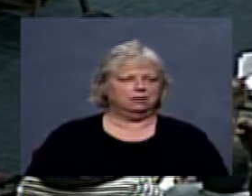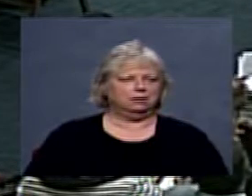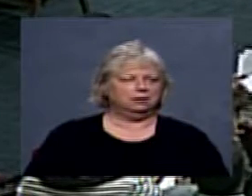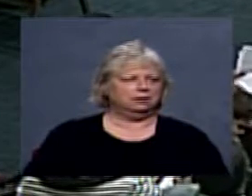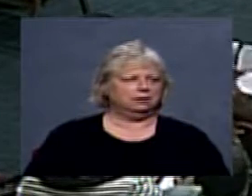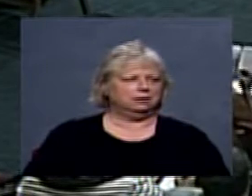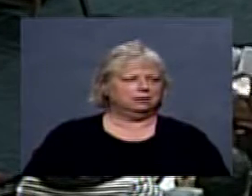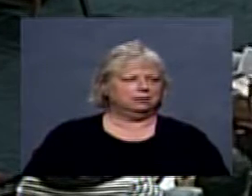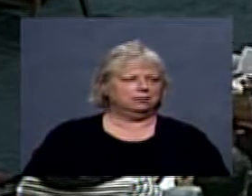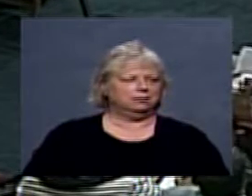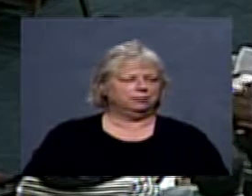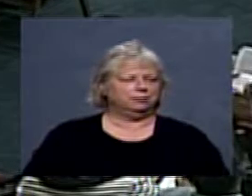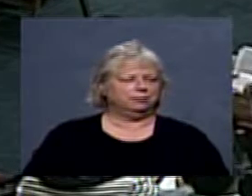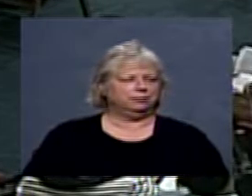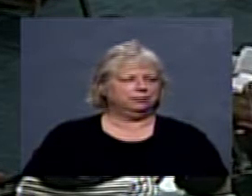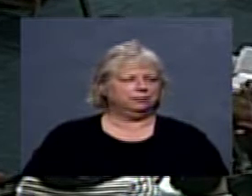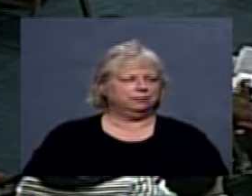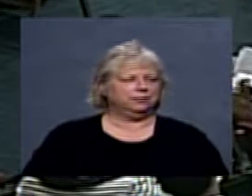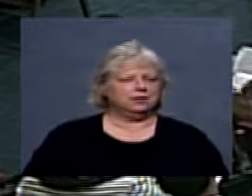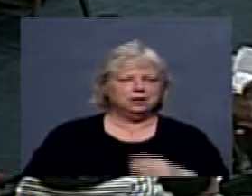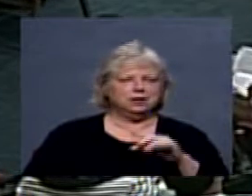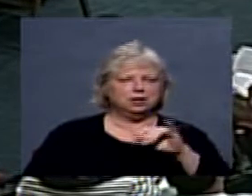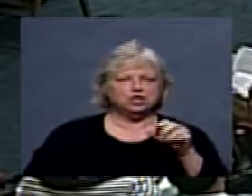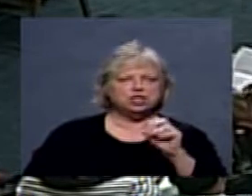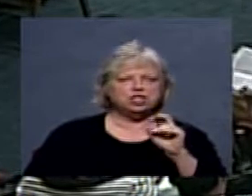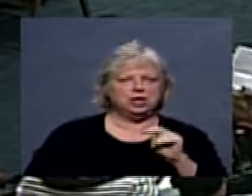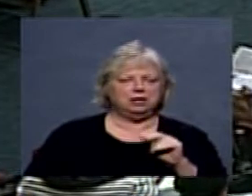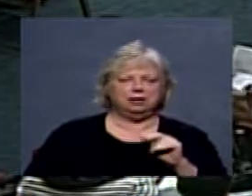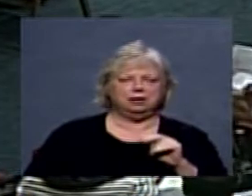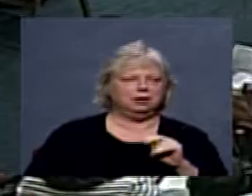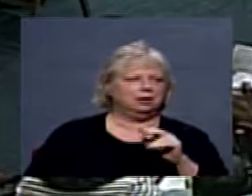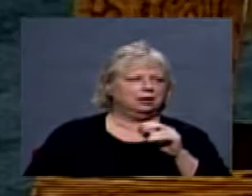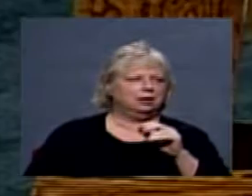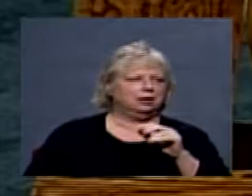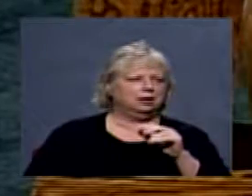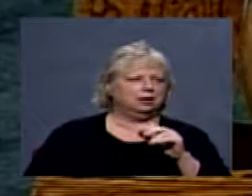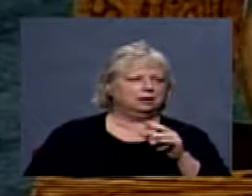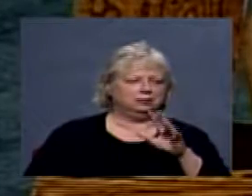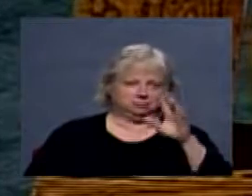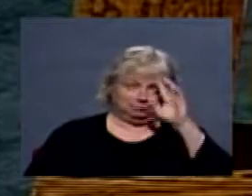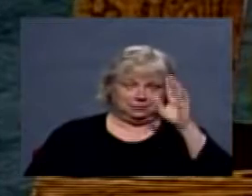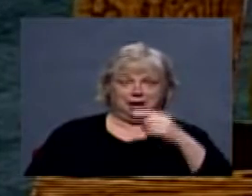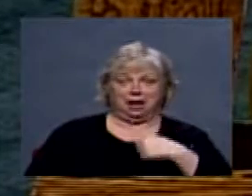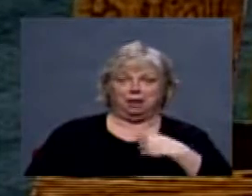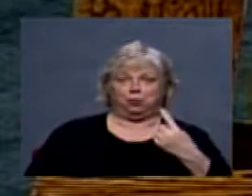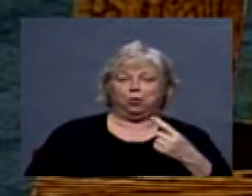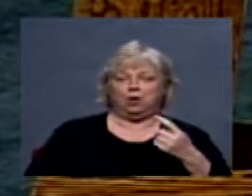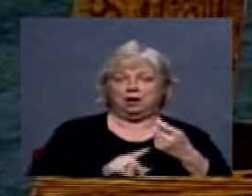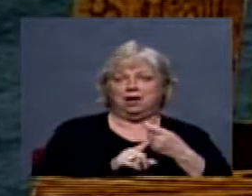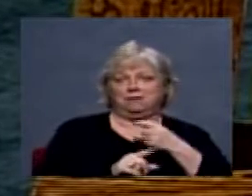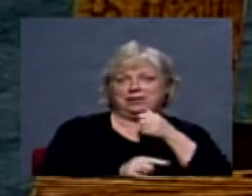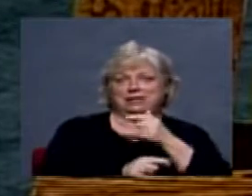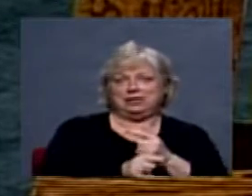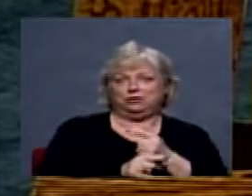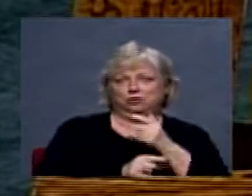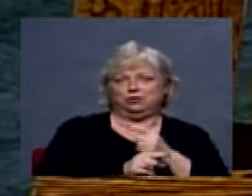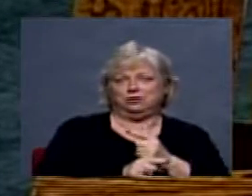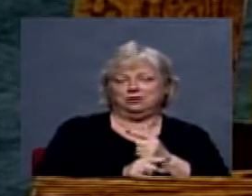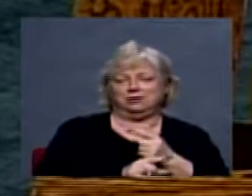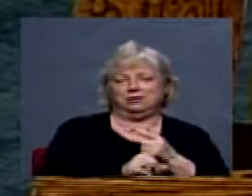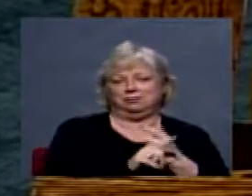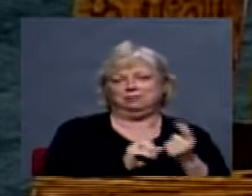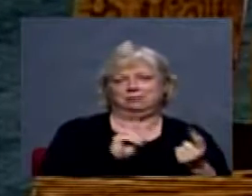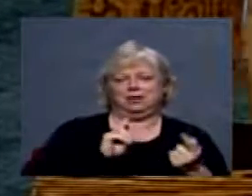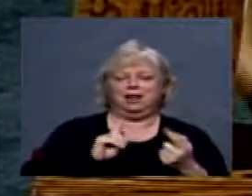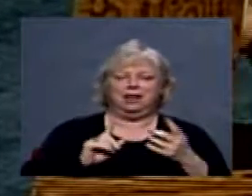Gina Alexander? Jim? Jen? Madam Chairman, Commissioners, I'm one of the sisters. Like